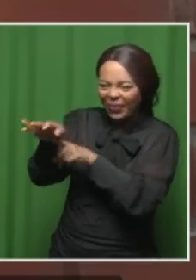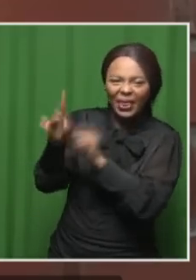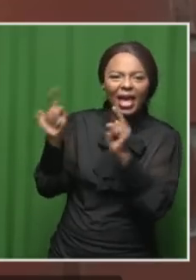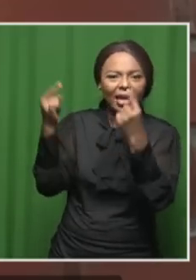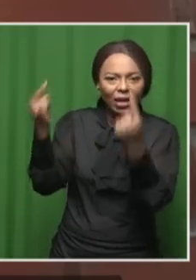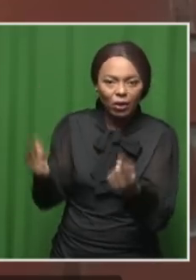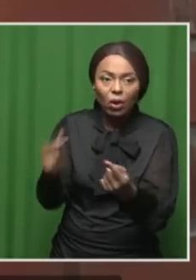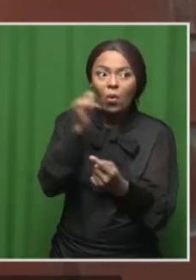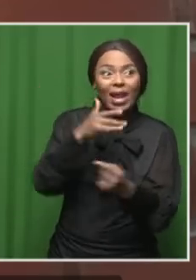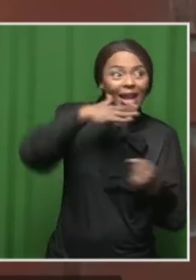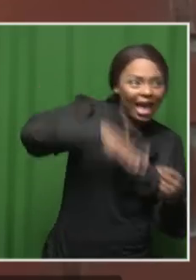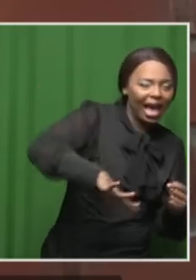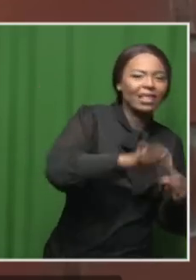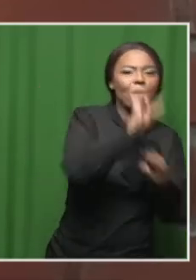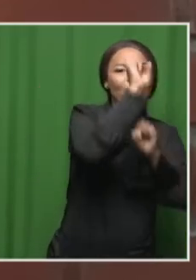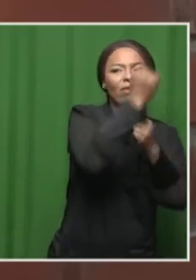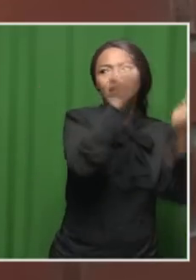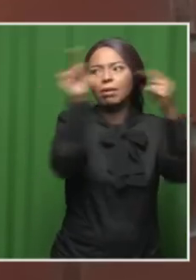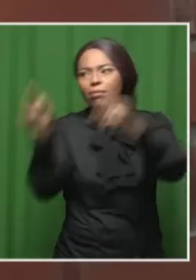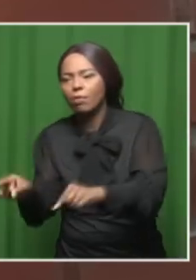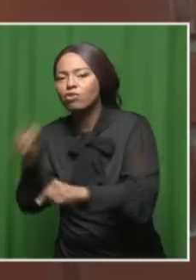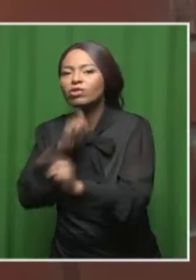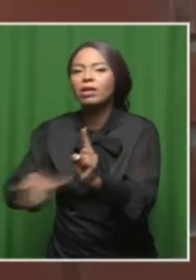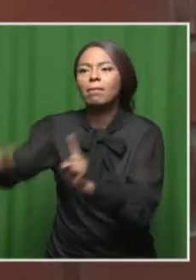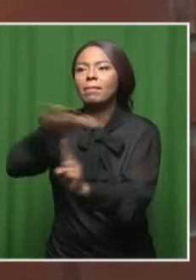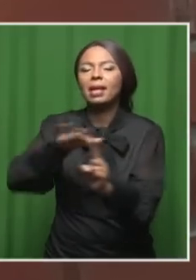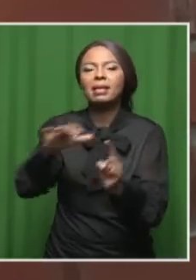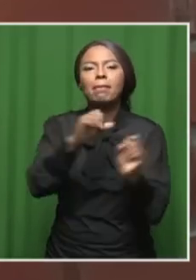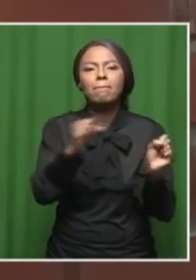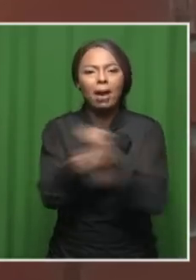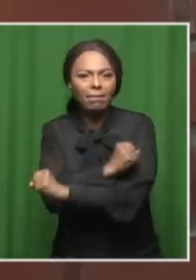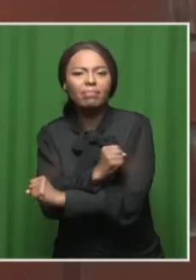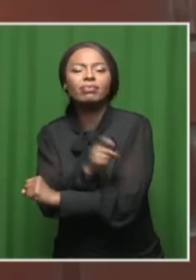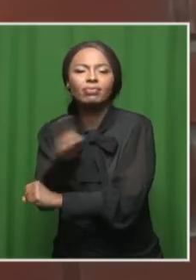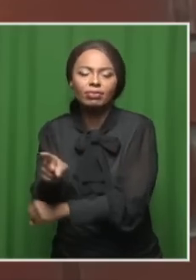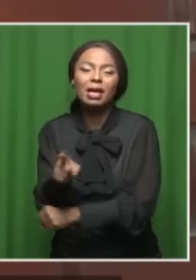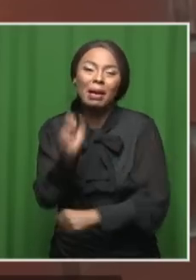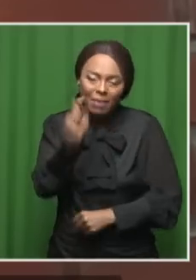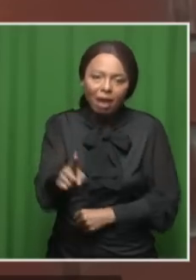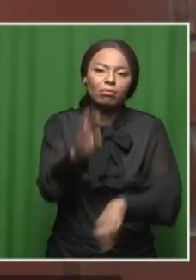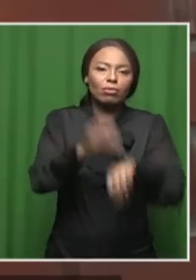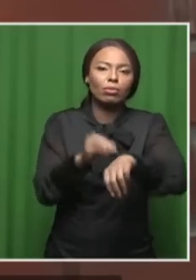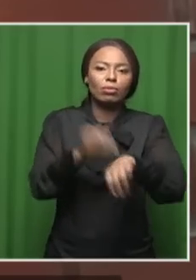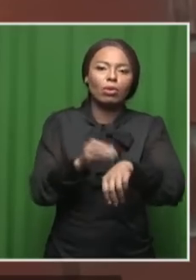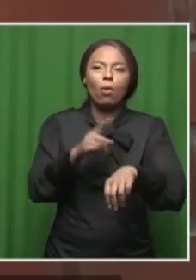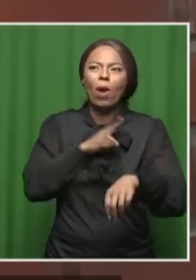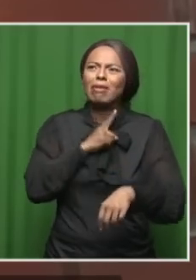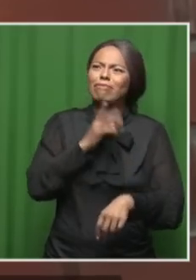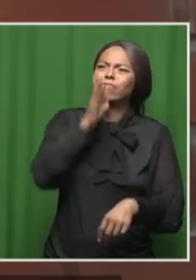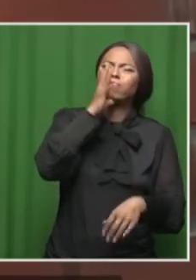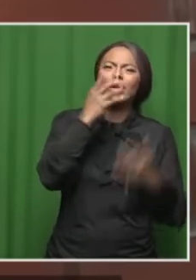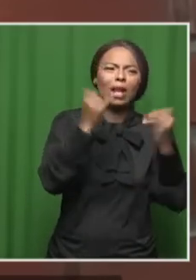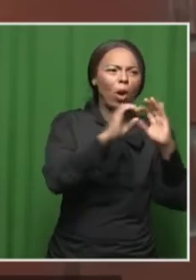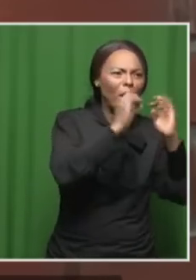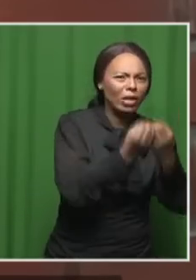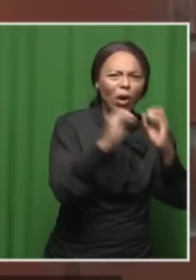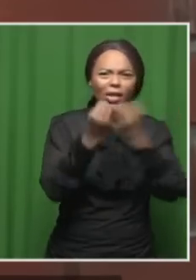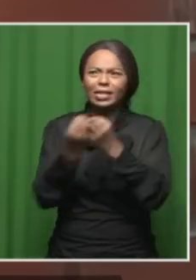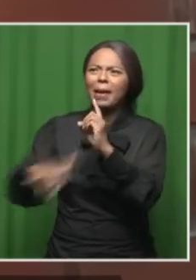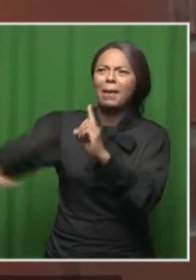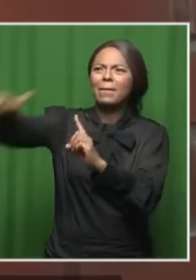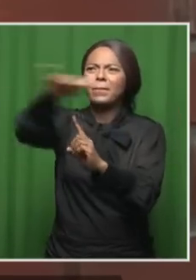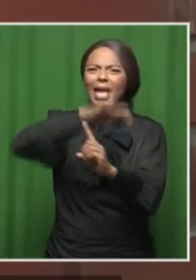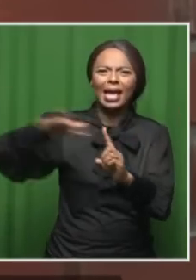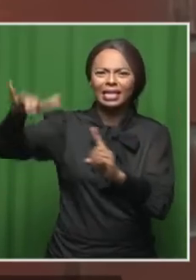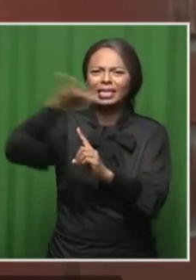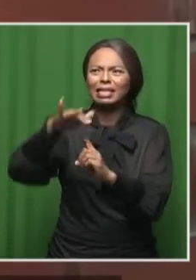or when the other manufacturers would be using that facility. So that is what is really a worrying factor. It's a shared facility, and